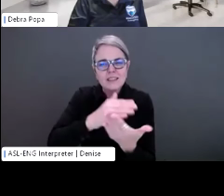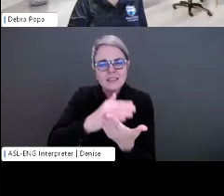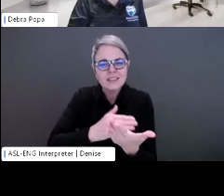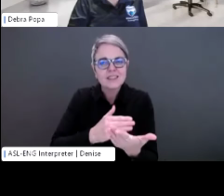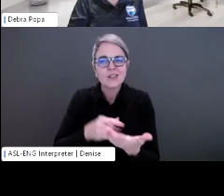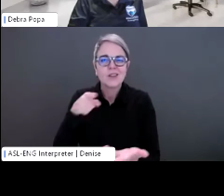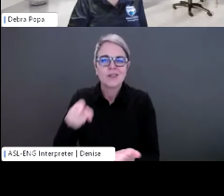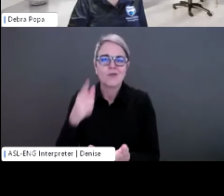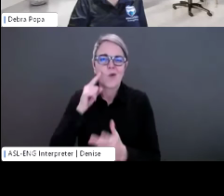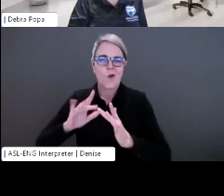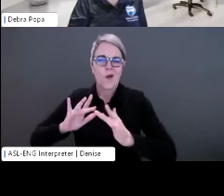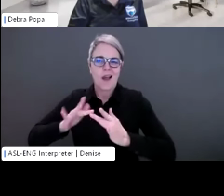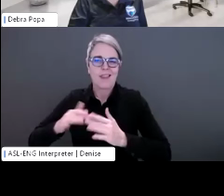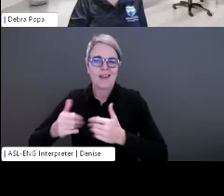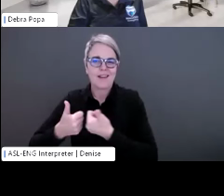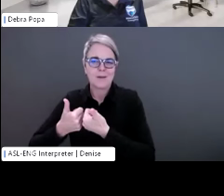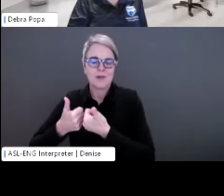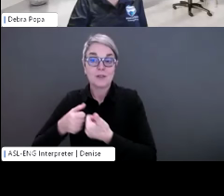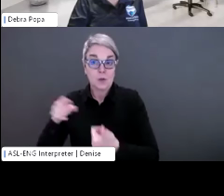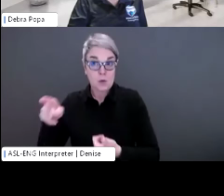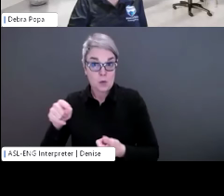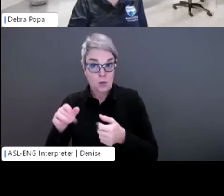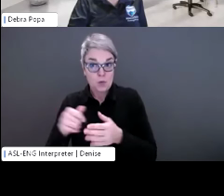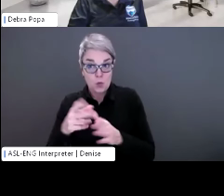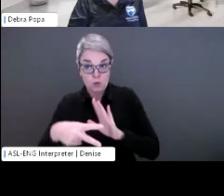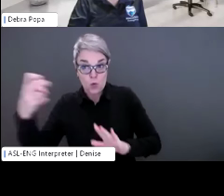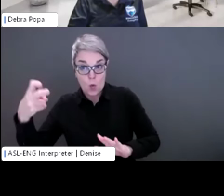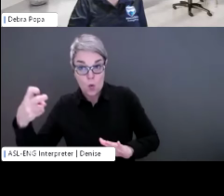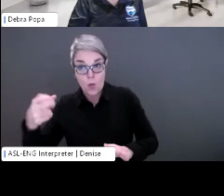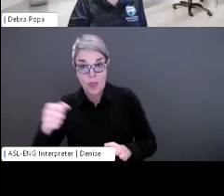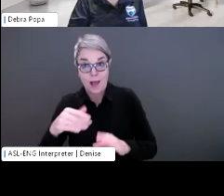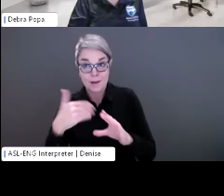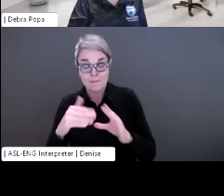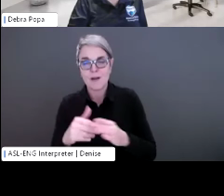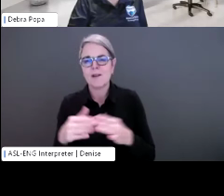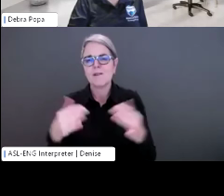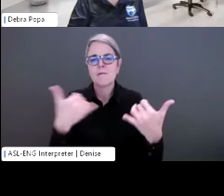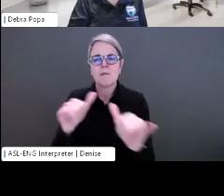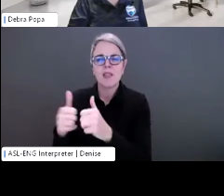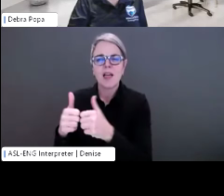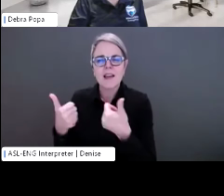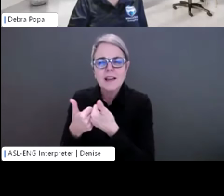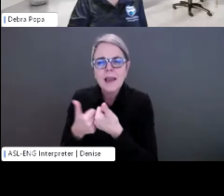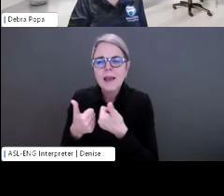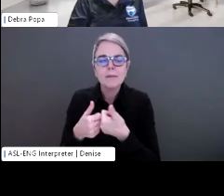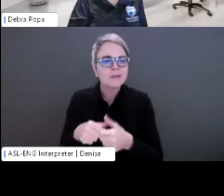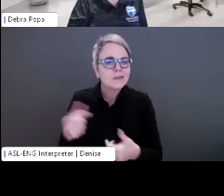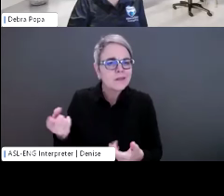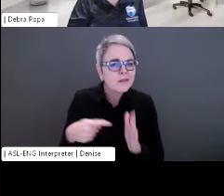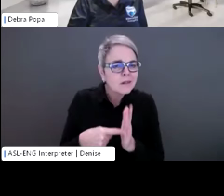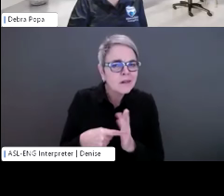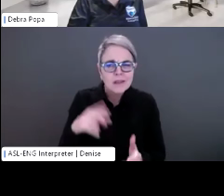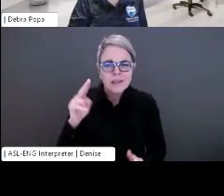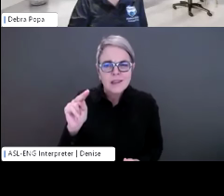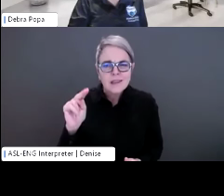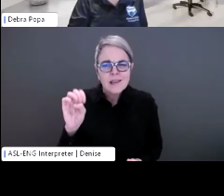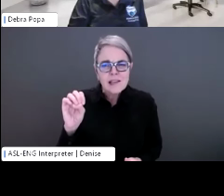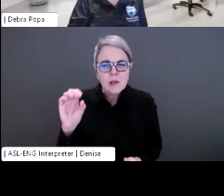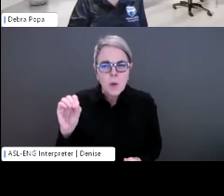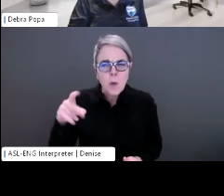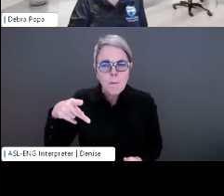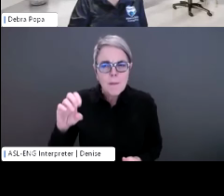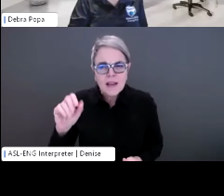And so whoever stole it has been playing a lot of online games, whatever Neopets is, and